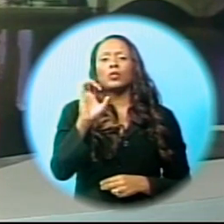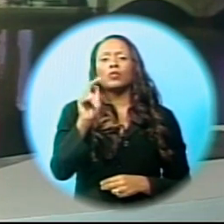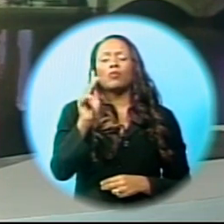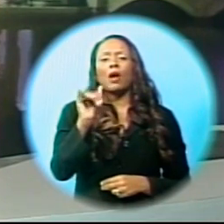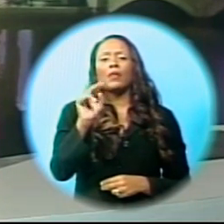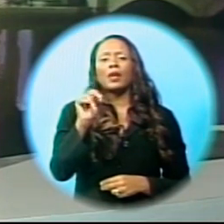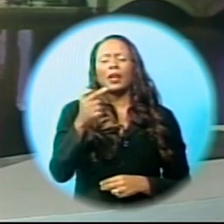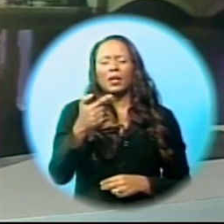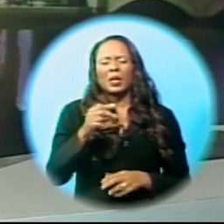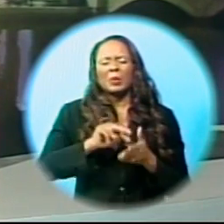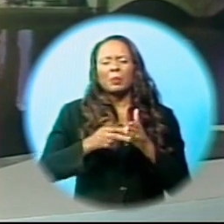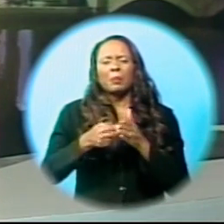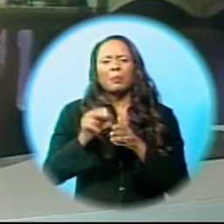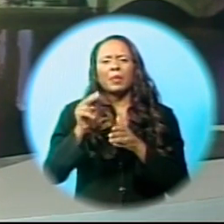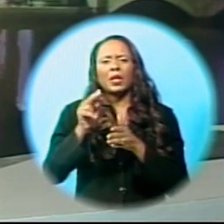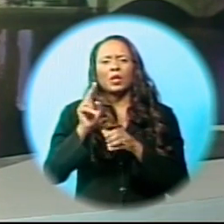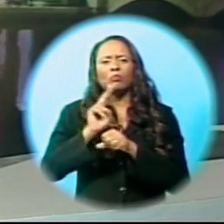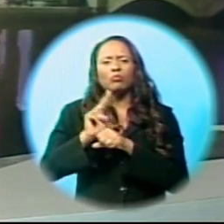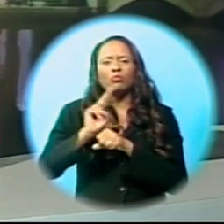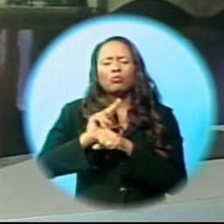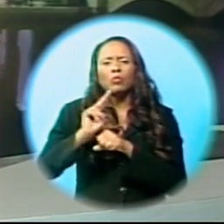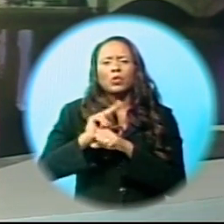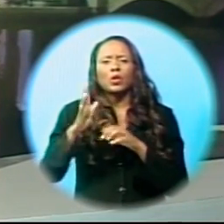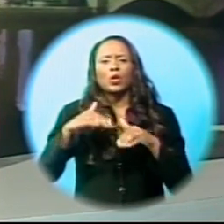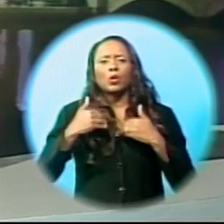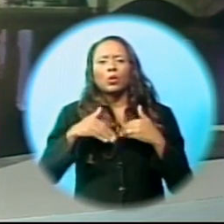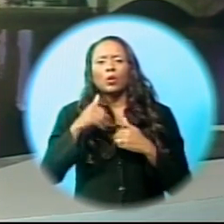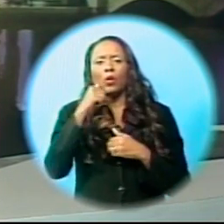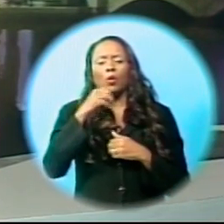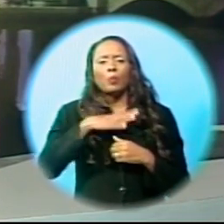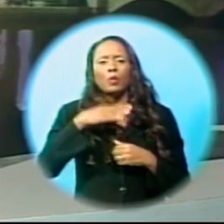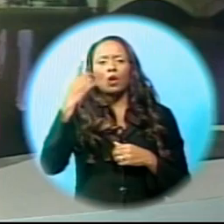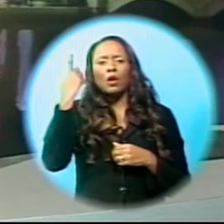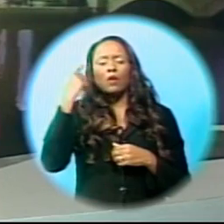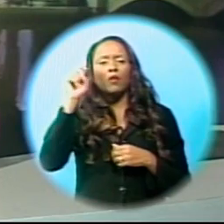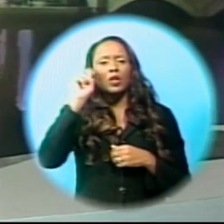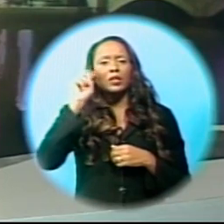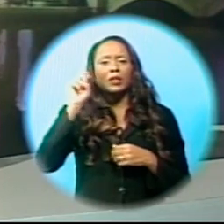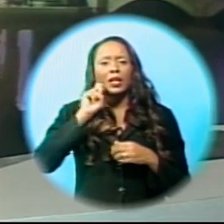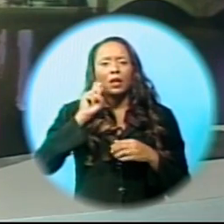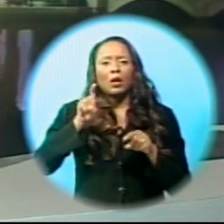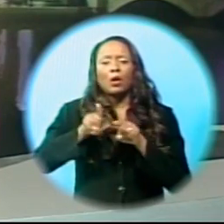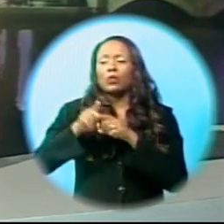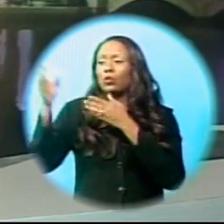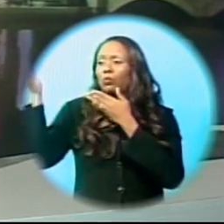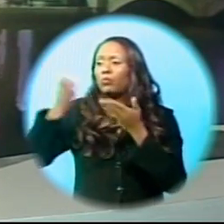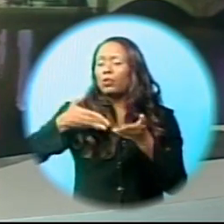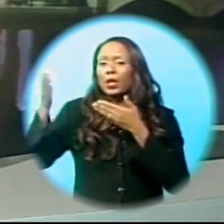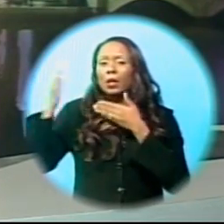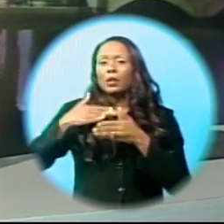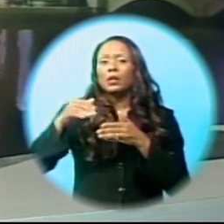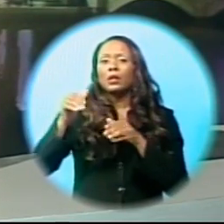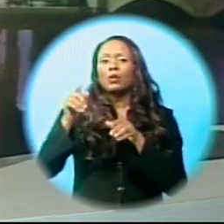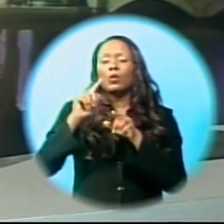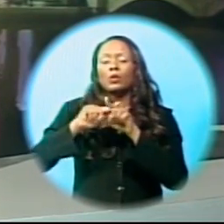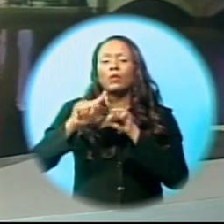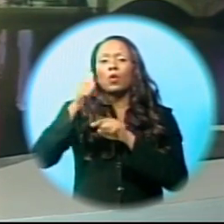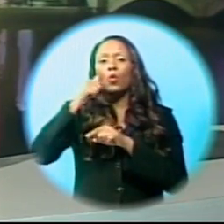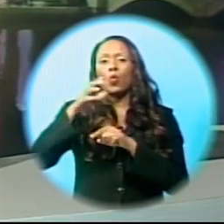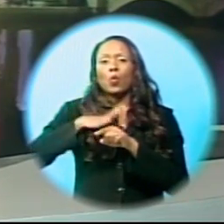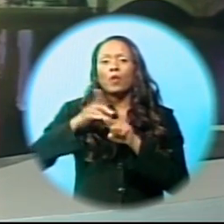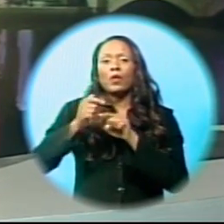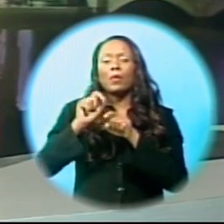the Trafficking in Persons Prevention Bill 2016, which included stiff penalties for such crimes, including withholding